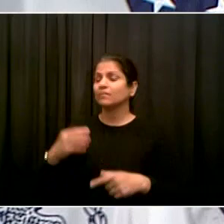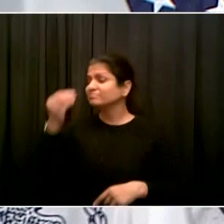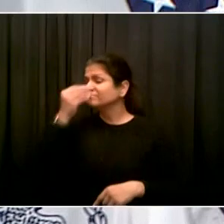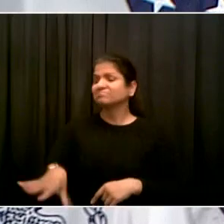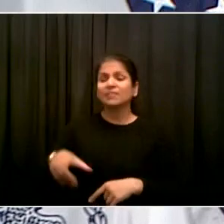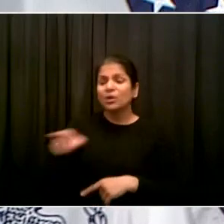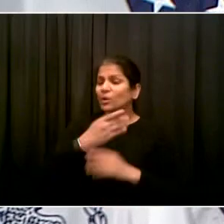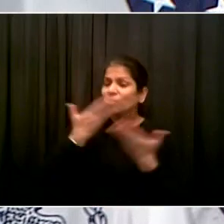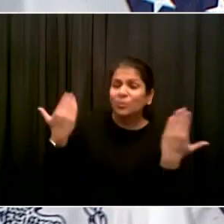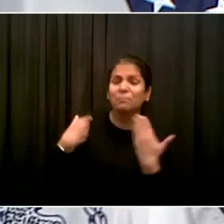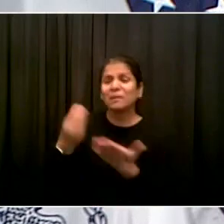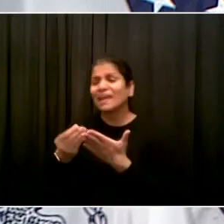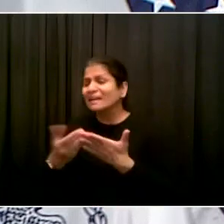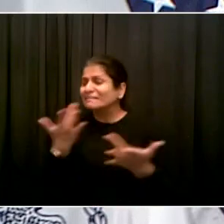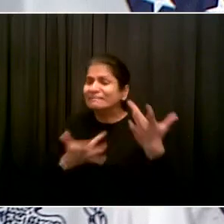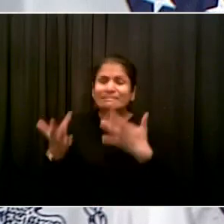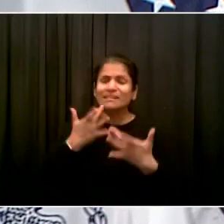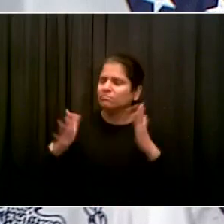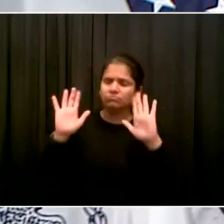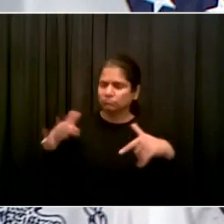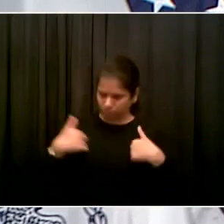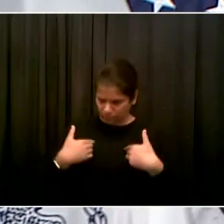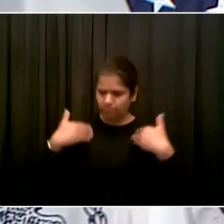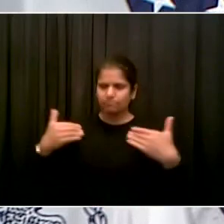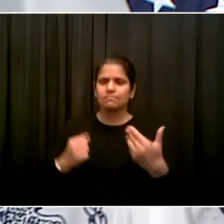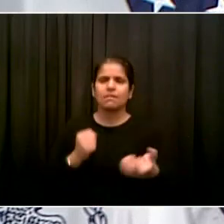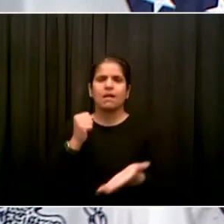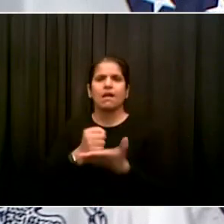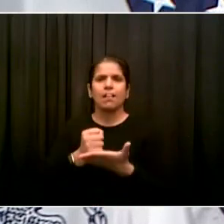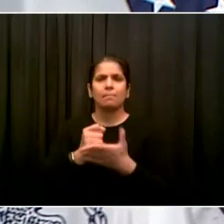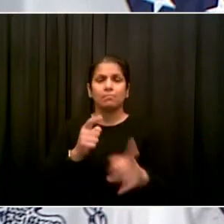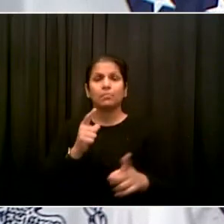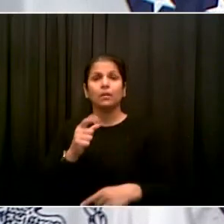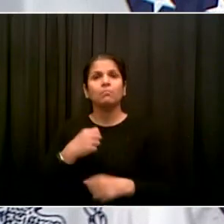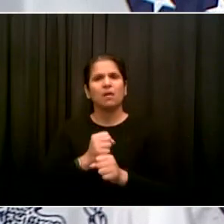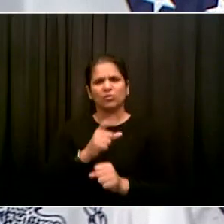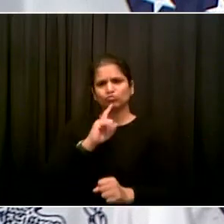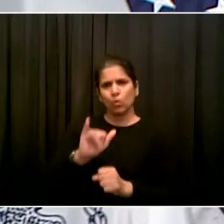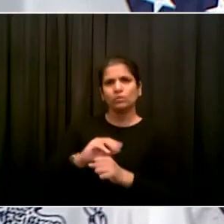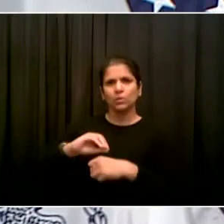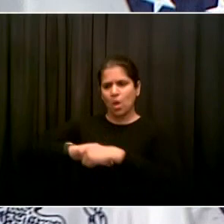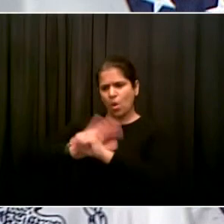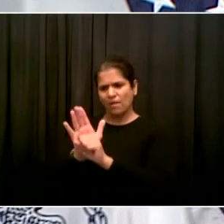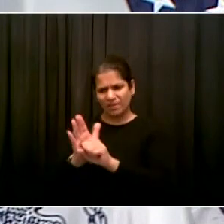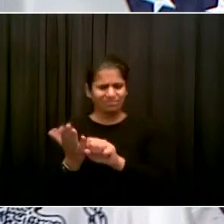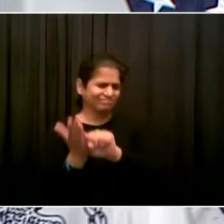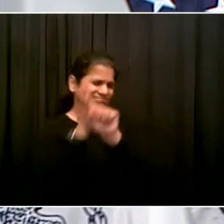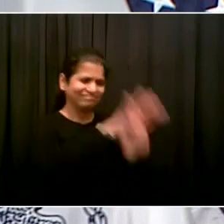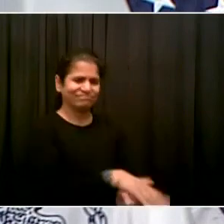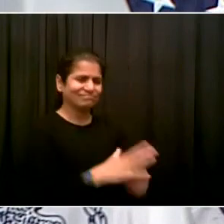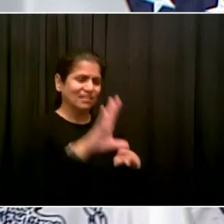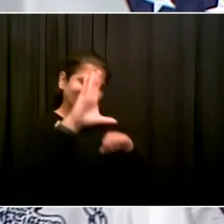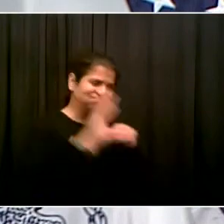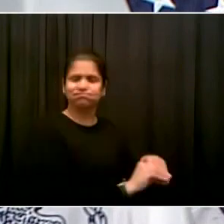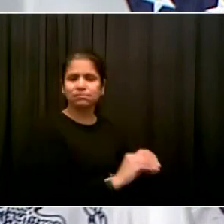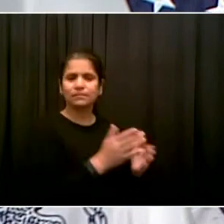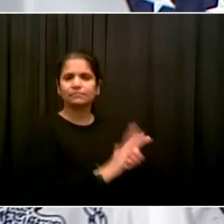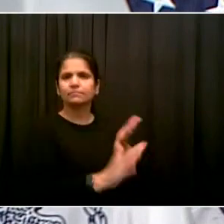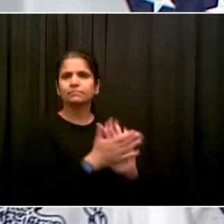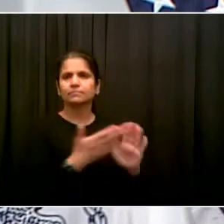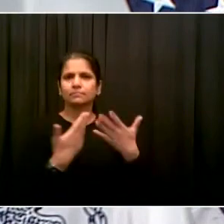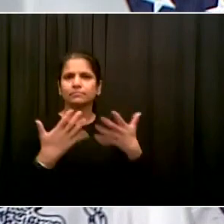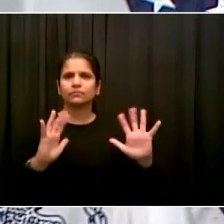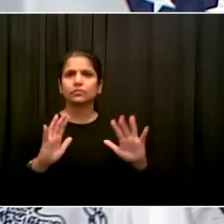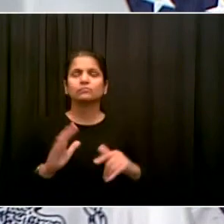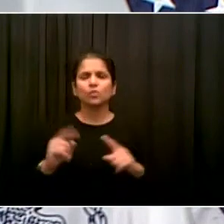beat the variants, beat COVID with mass amounts of vaccination. We continue to take real steps towards a recovery.